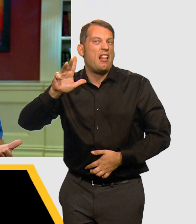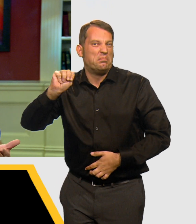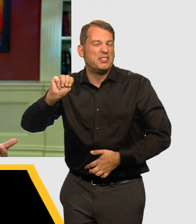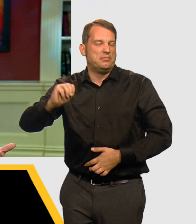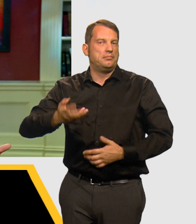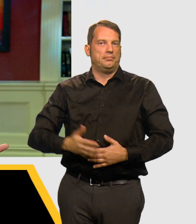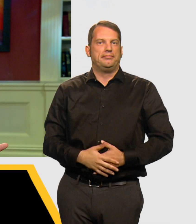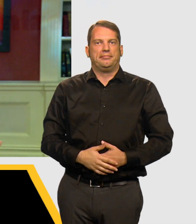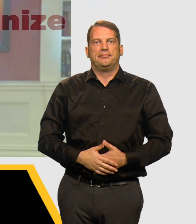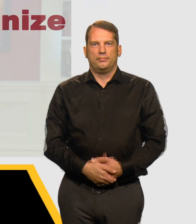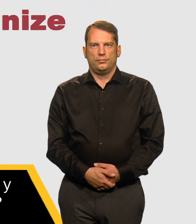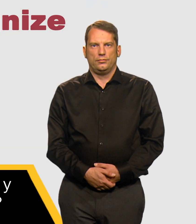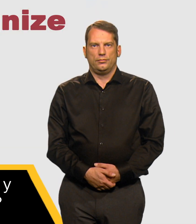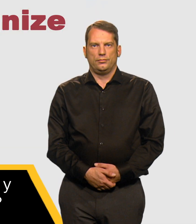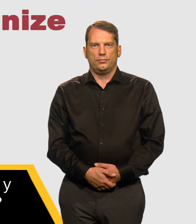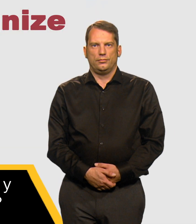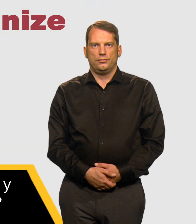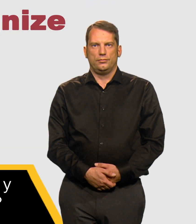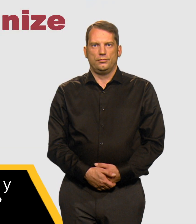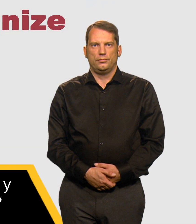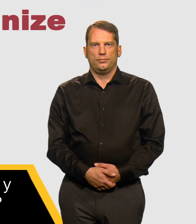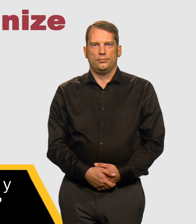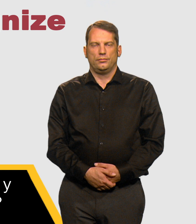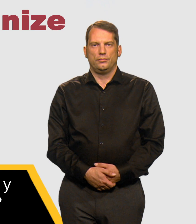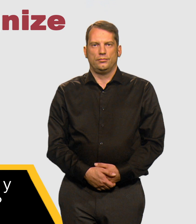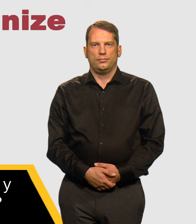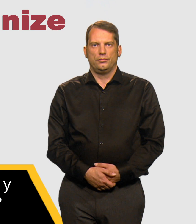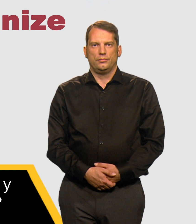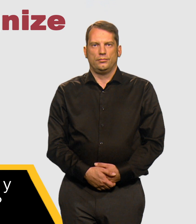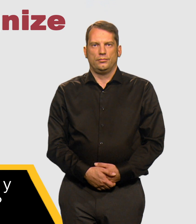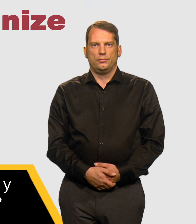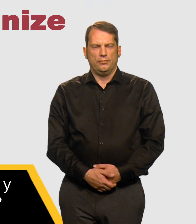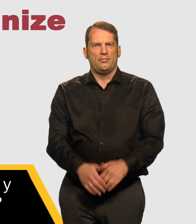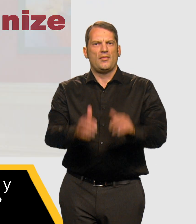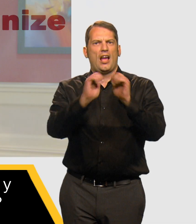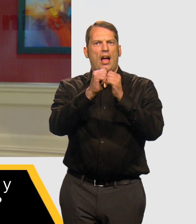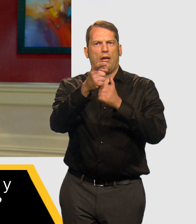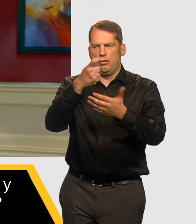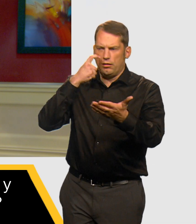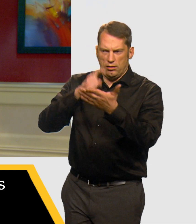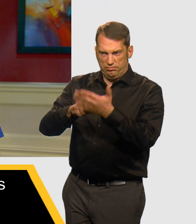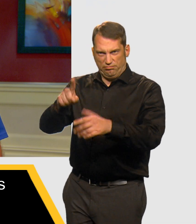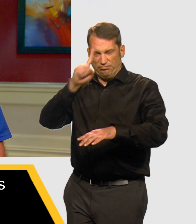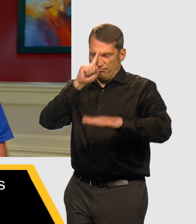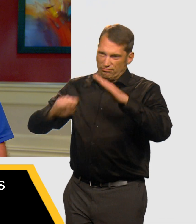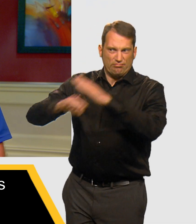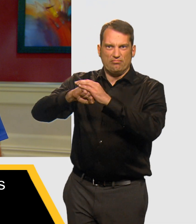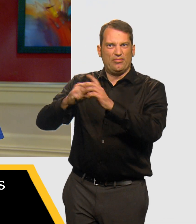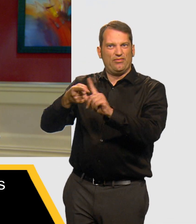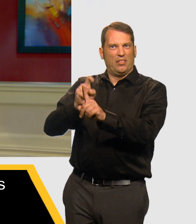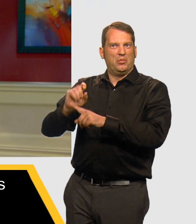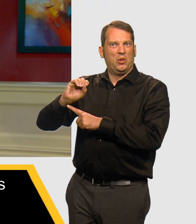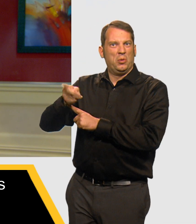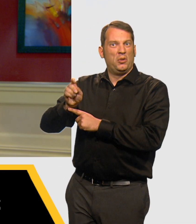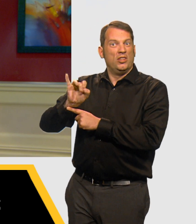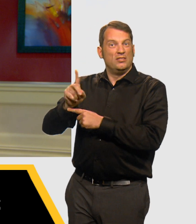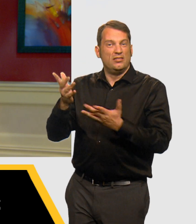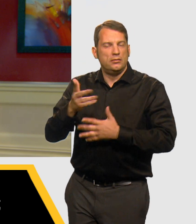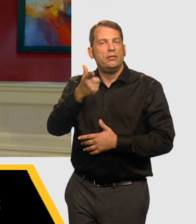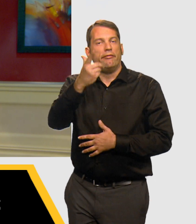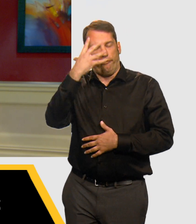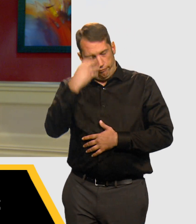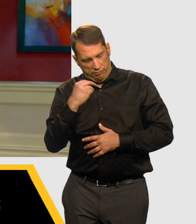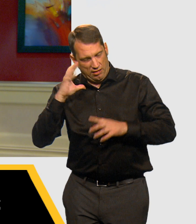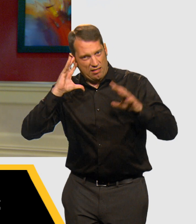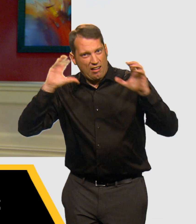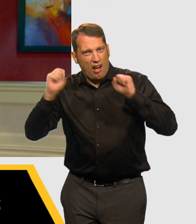also known as benzos. How to recognize the signs and symptoms of an overdose. The signs of an opioid overdose include